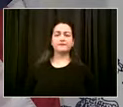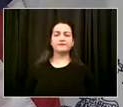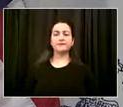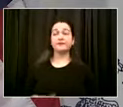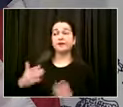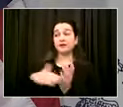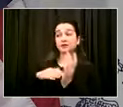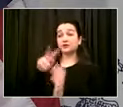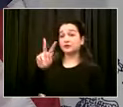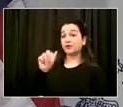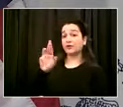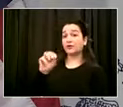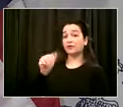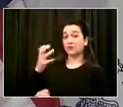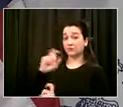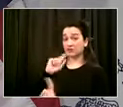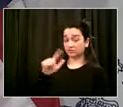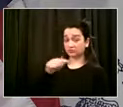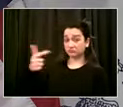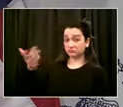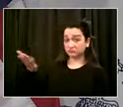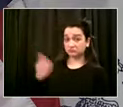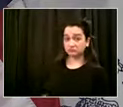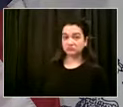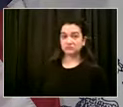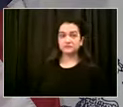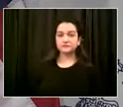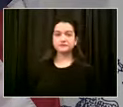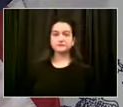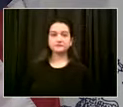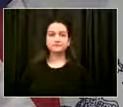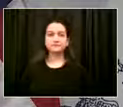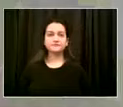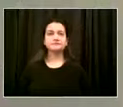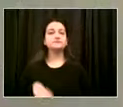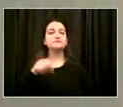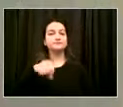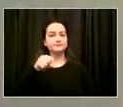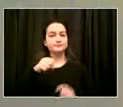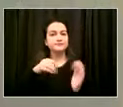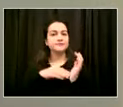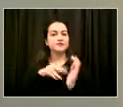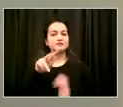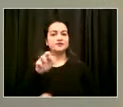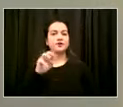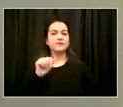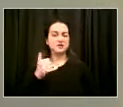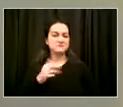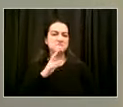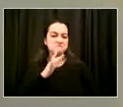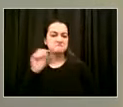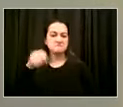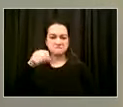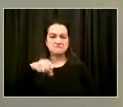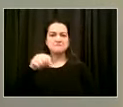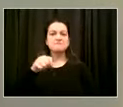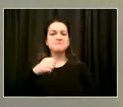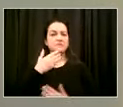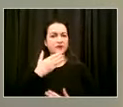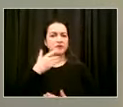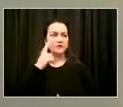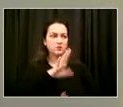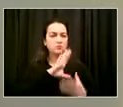Yes, thank you very much for the question. I want to just start by really emphasizing and doubling down on what the mayor just said. There's the concern, of course, as